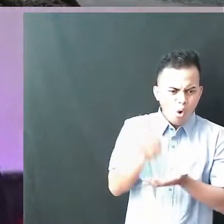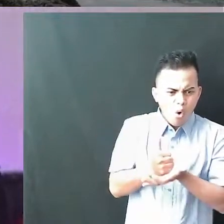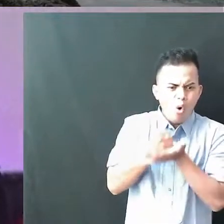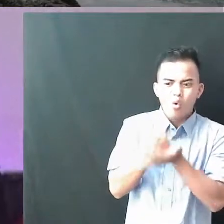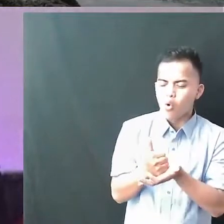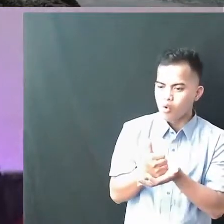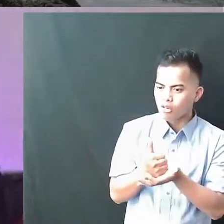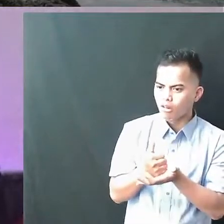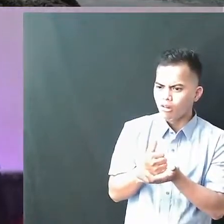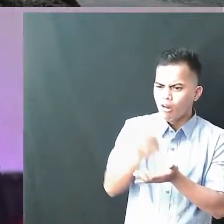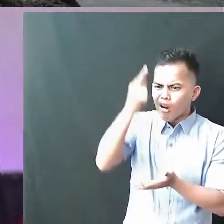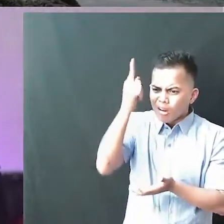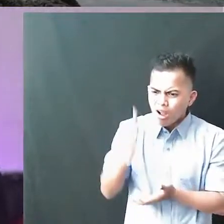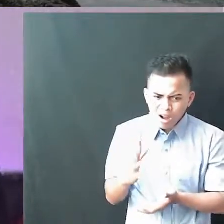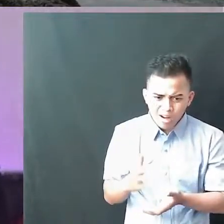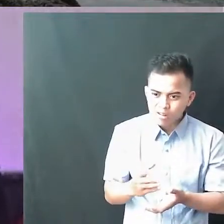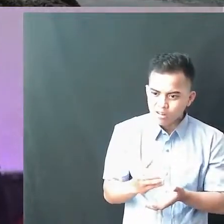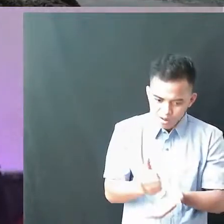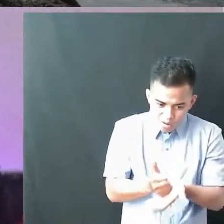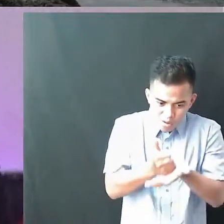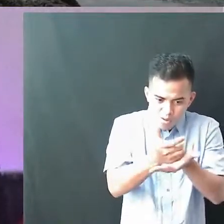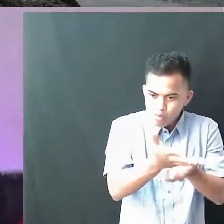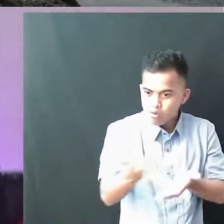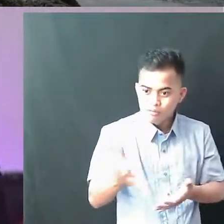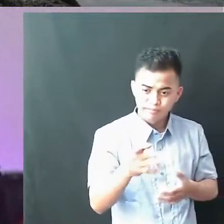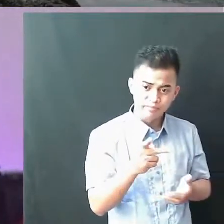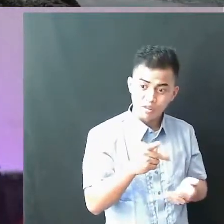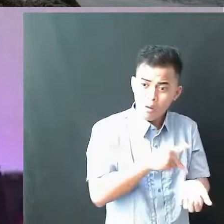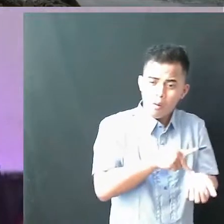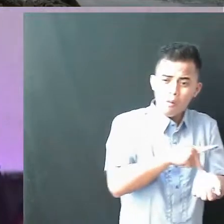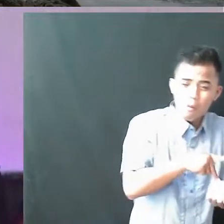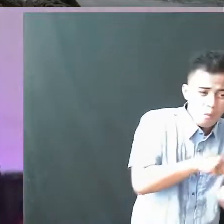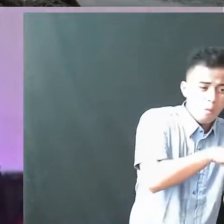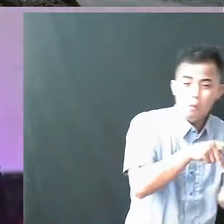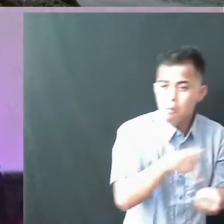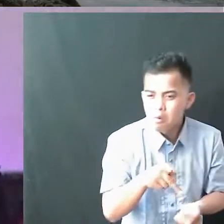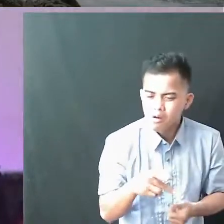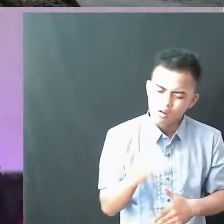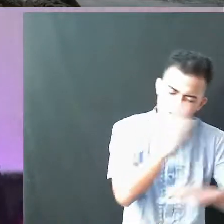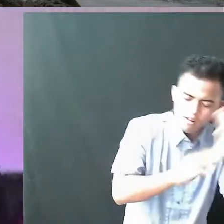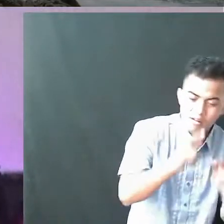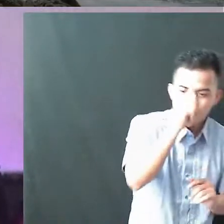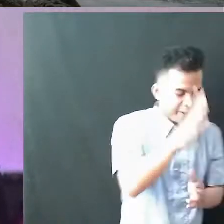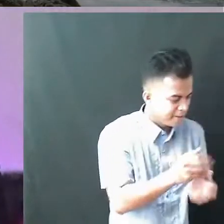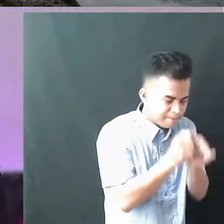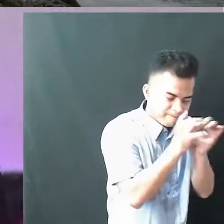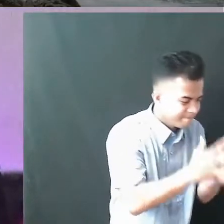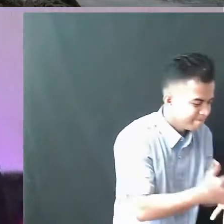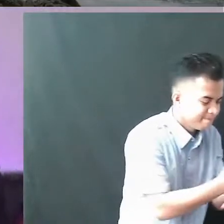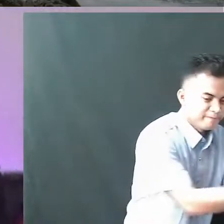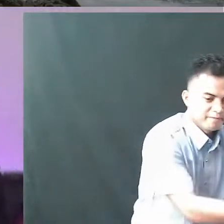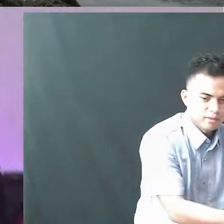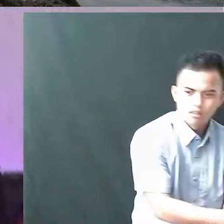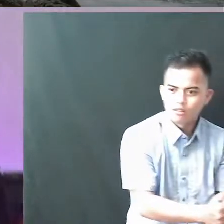grace that God gave Paul, he's saying that you got that same grace if